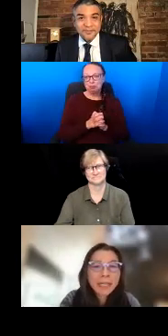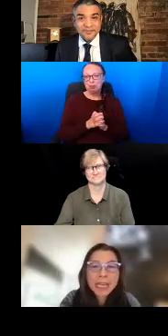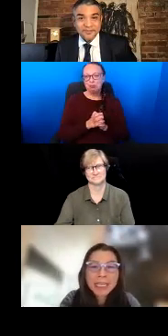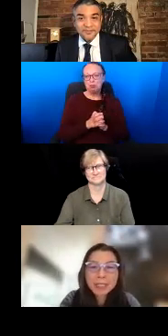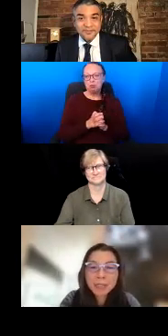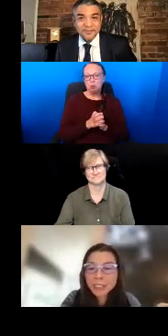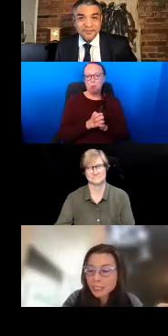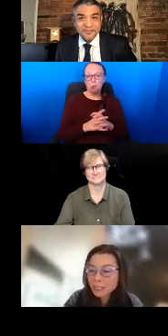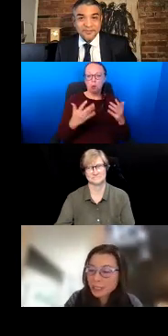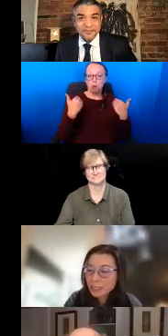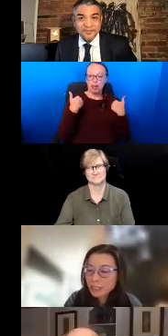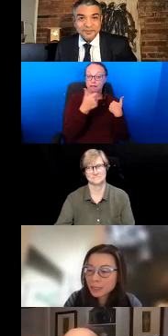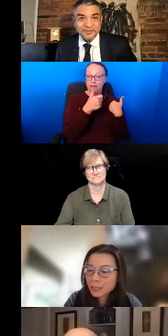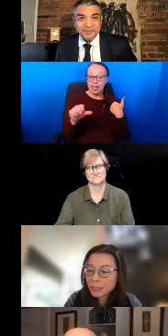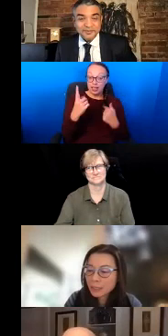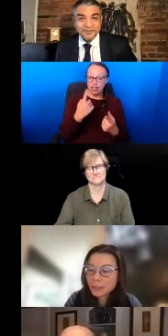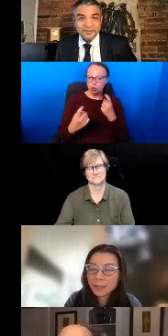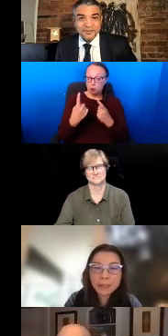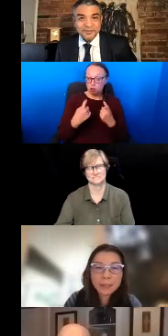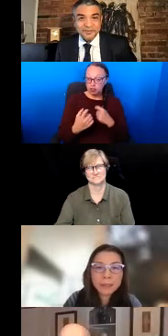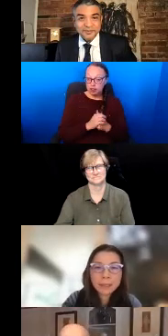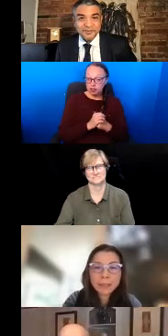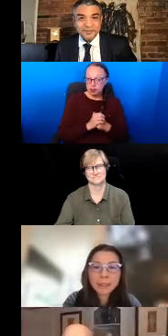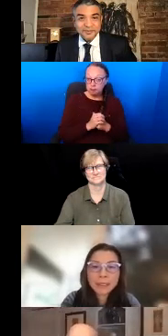Are there any questions?